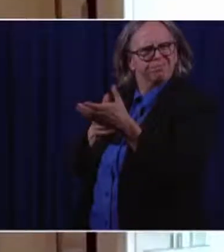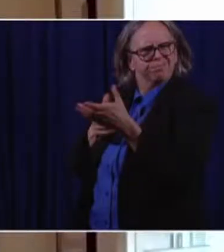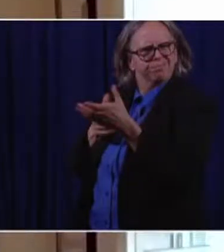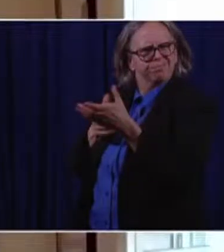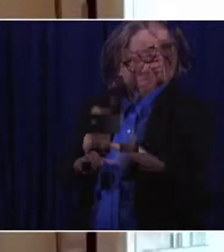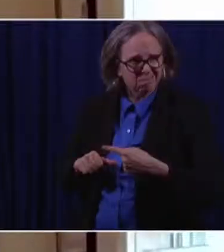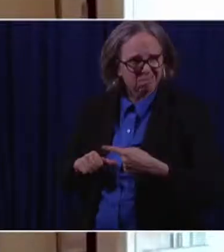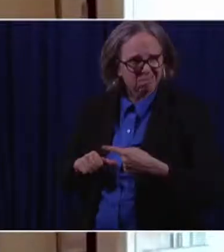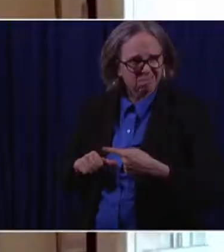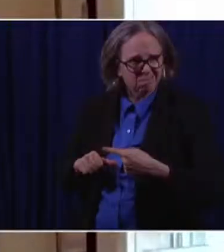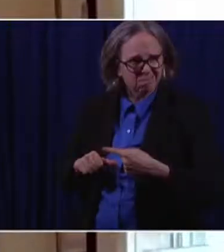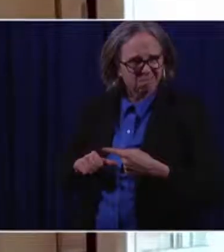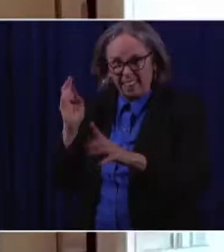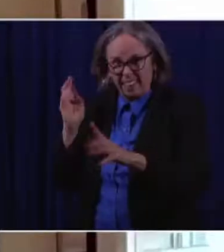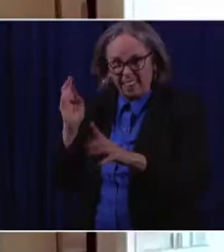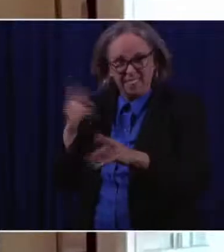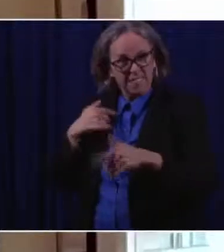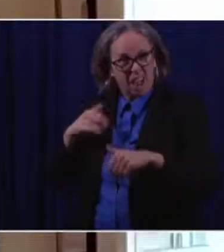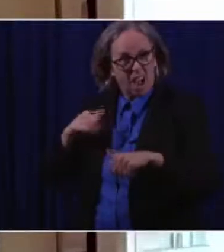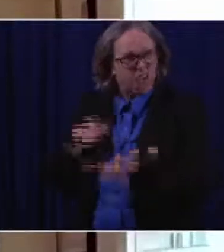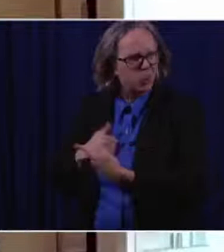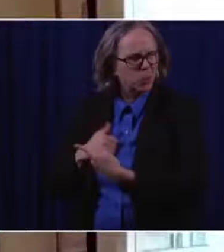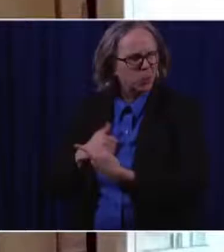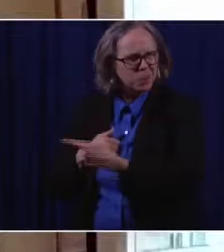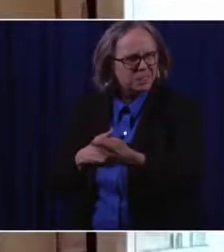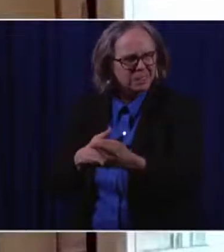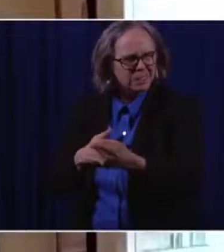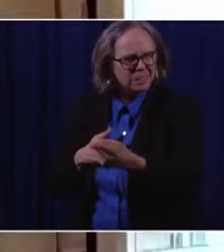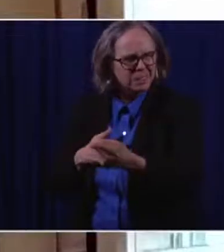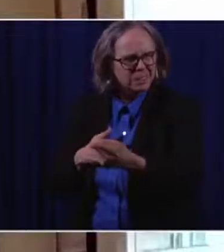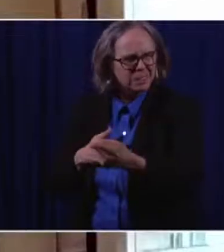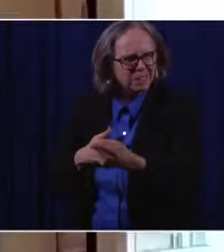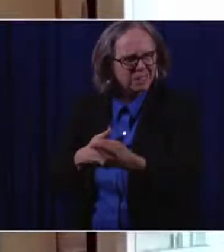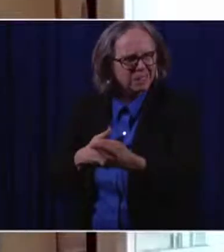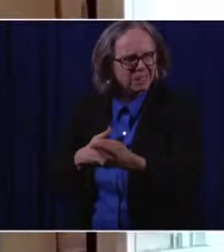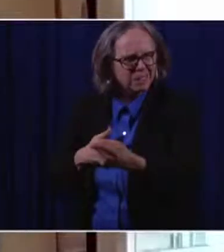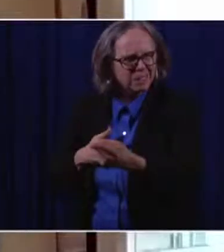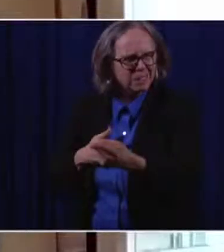if they didn't feel confident that these were going to be safe.